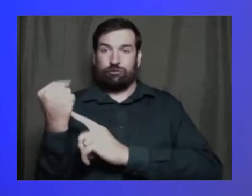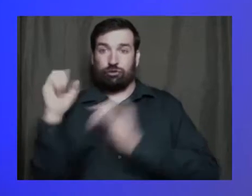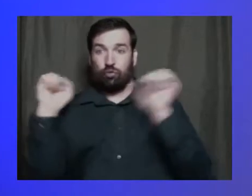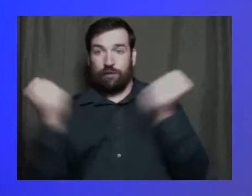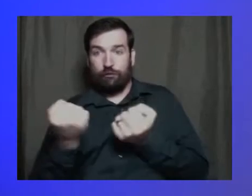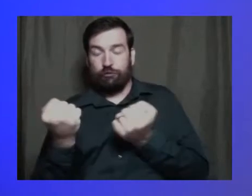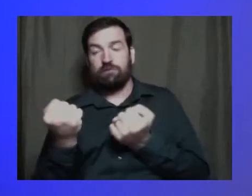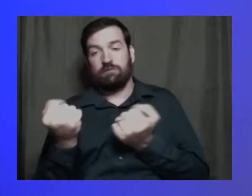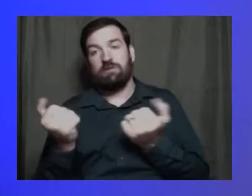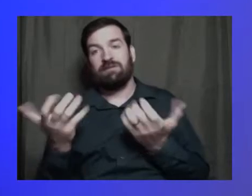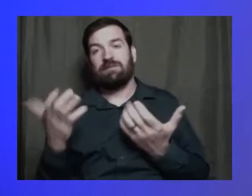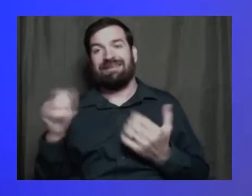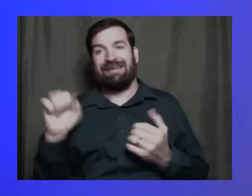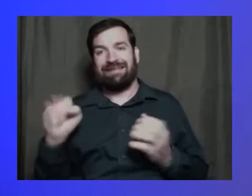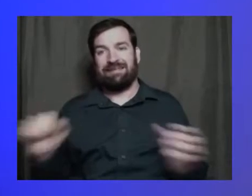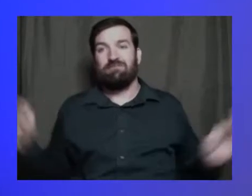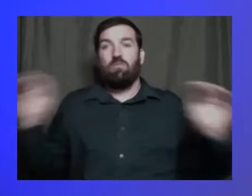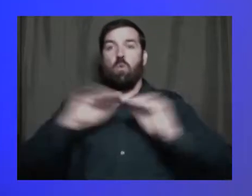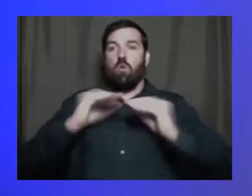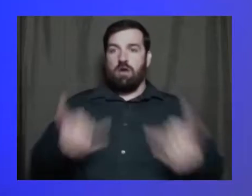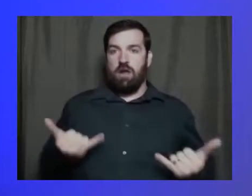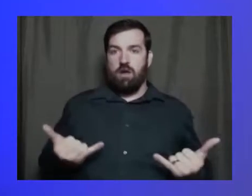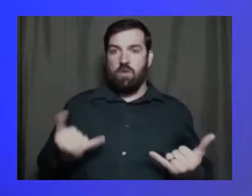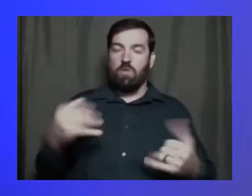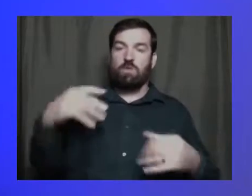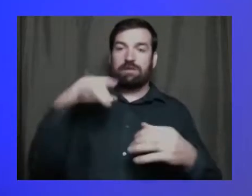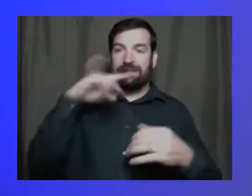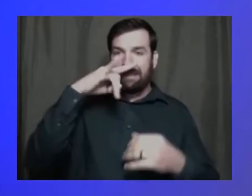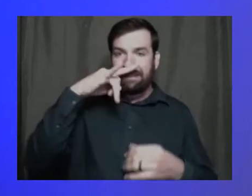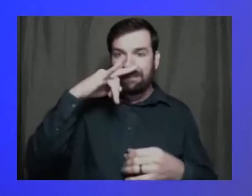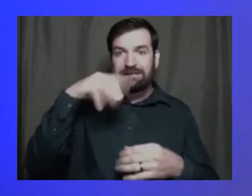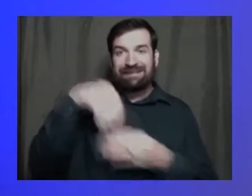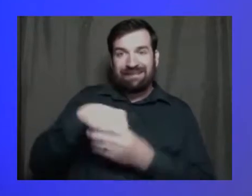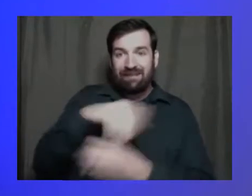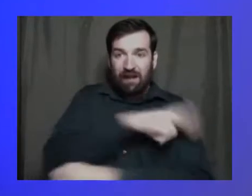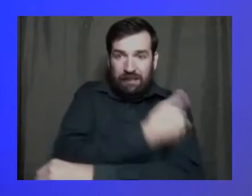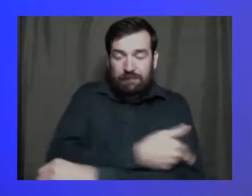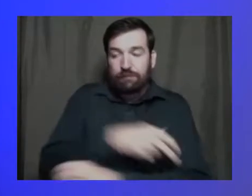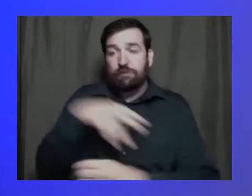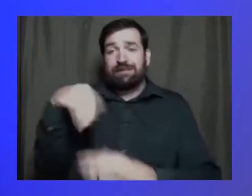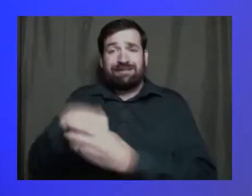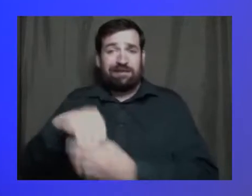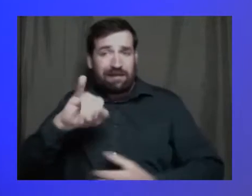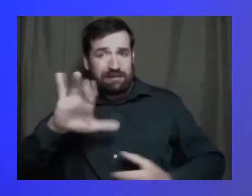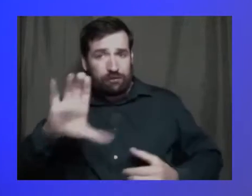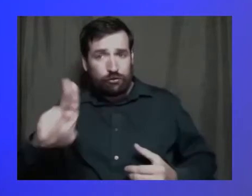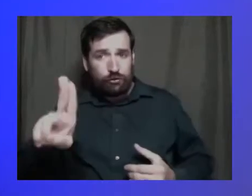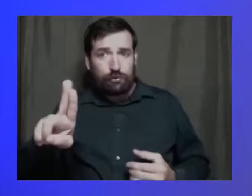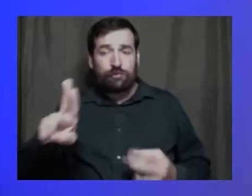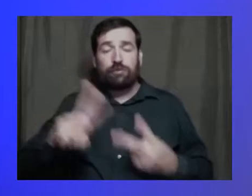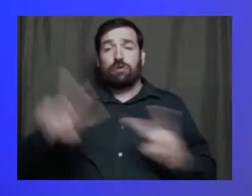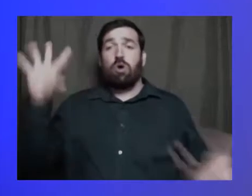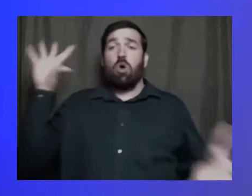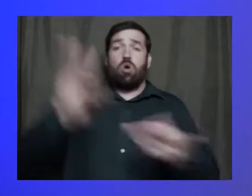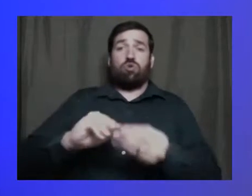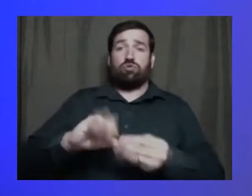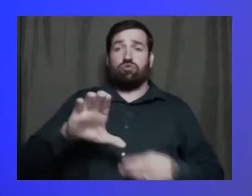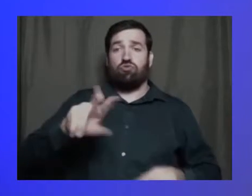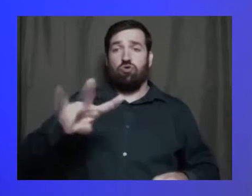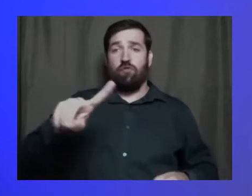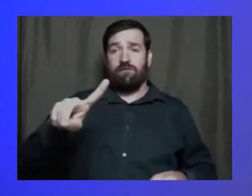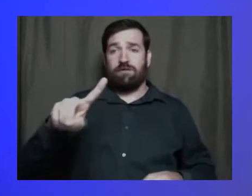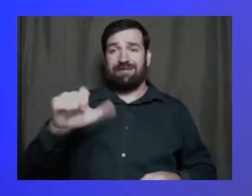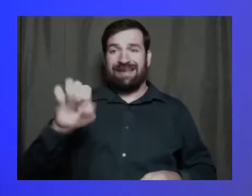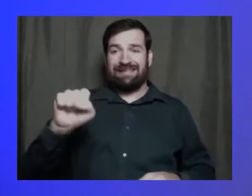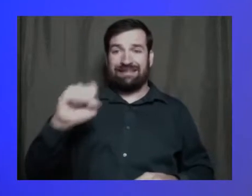the number of kids in the intensive care unit, and also the number of total COVID cases that we're seeing in our inpatient and outpatient.